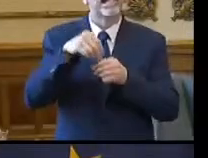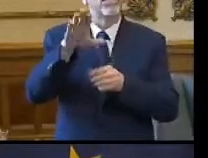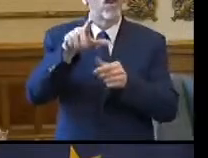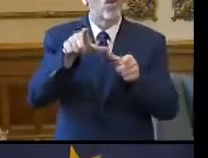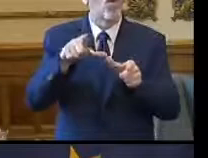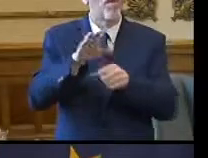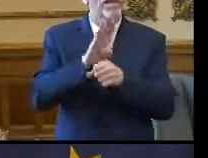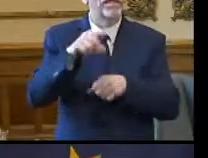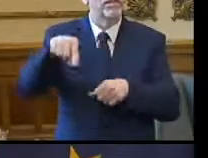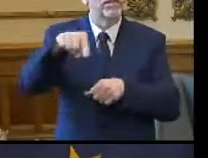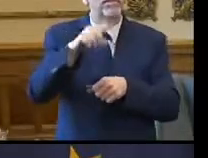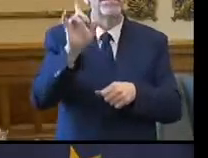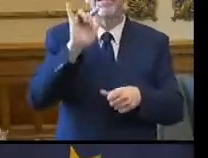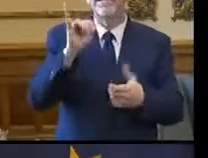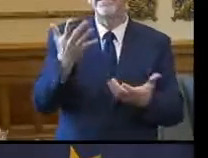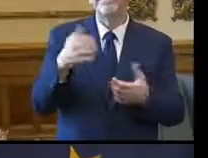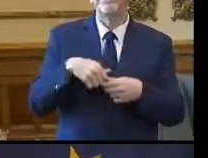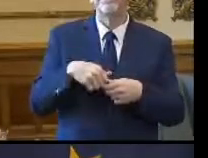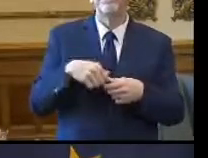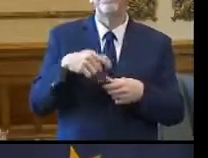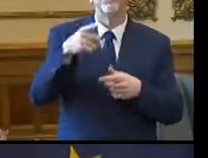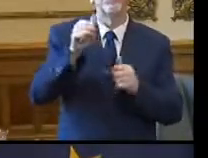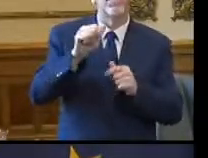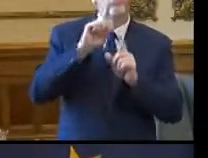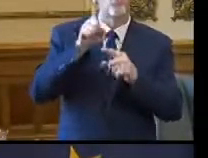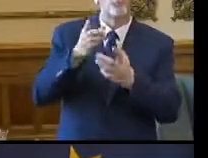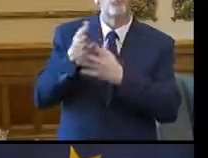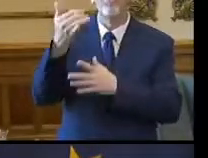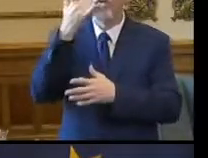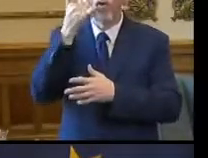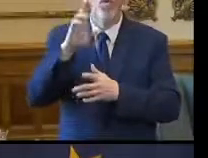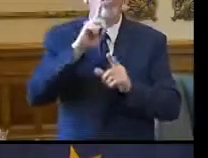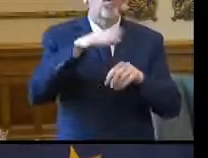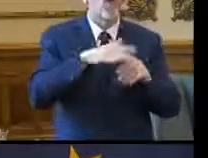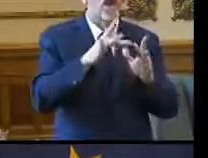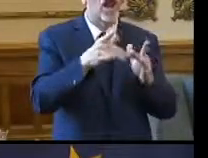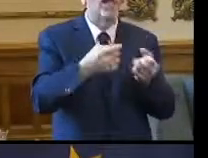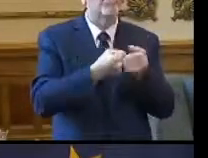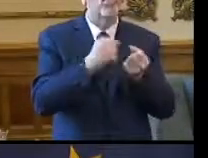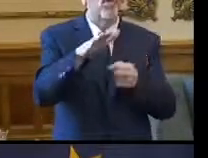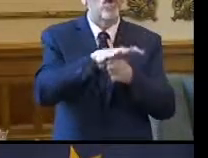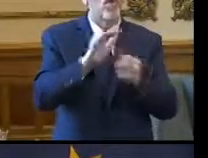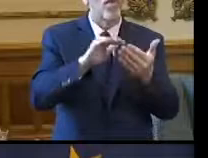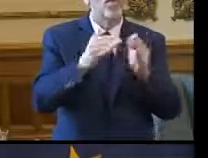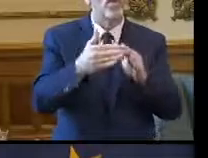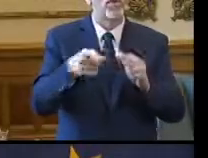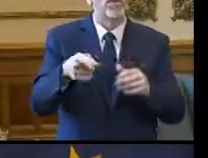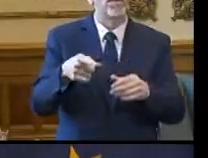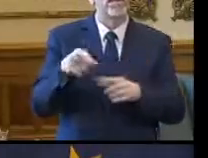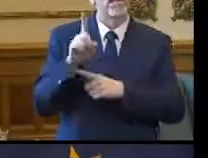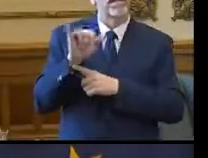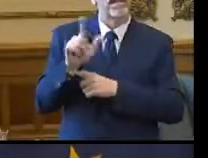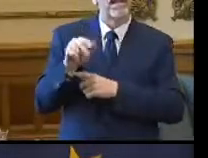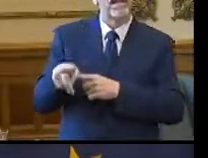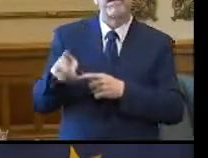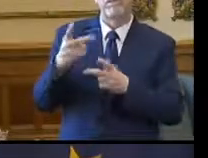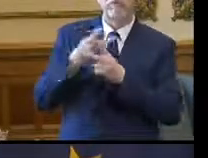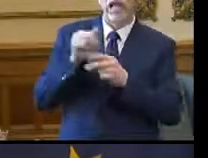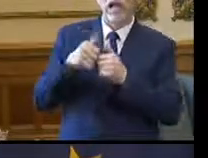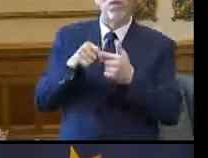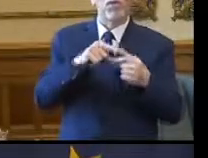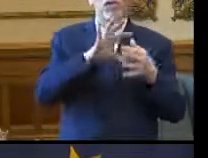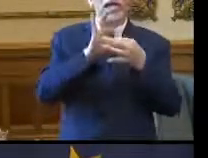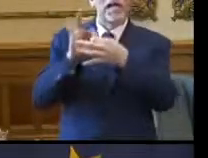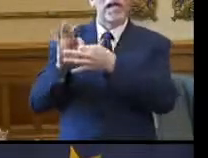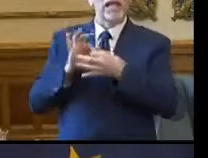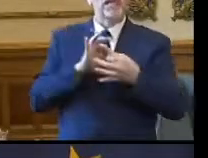and how we can still provide that high level of care and at the same time keeping everybody safe. So I know everybody's familiar with the tent that's gone up